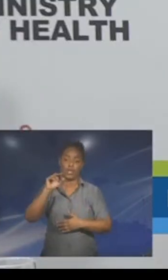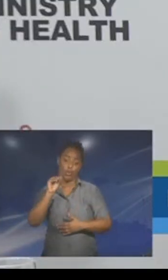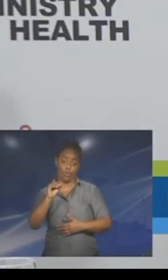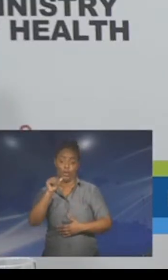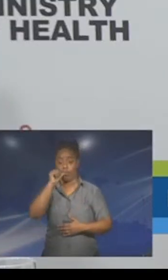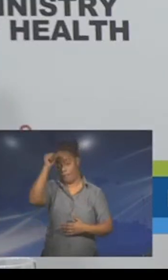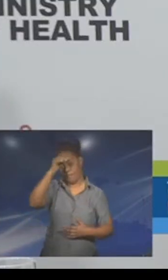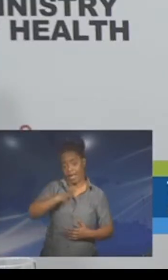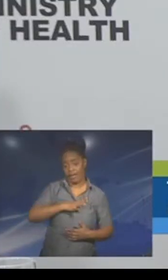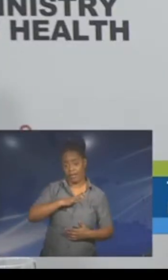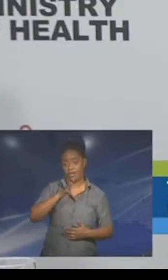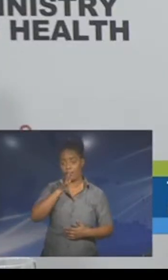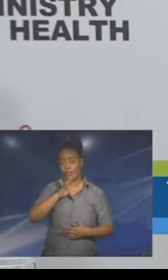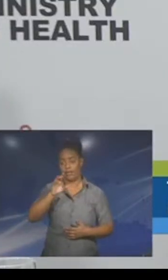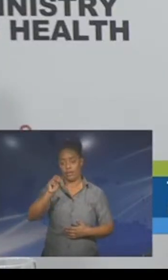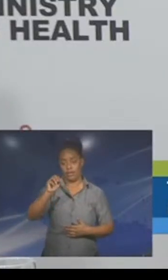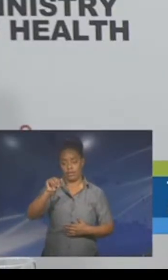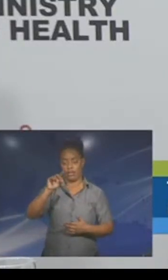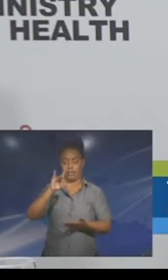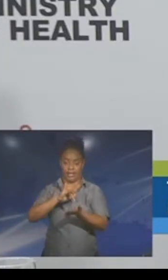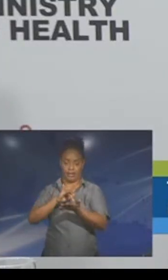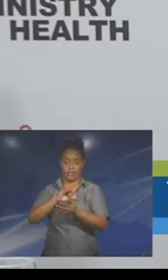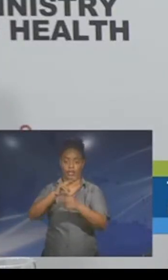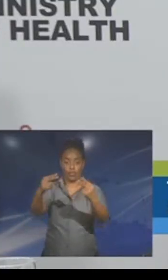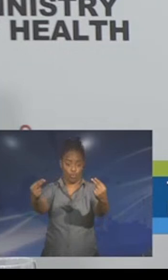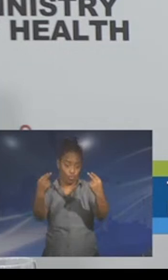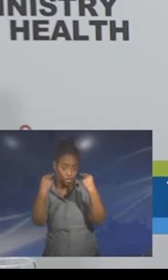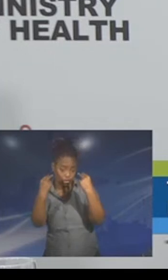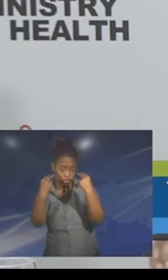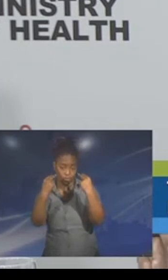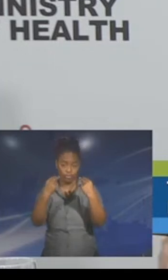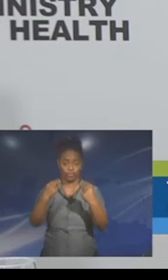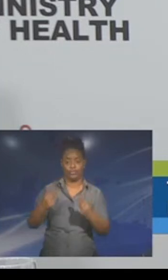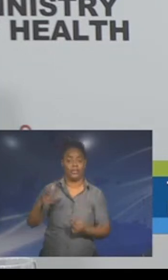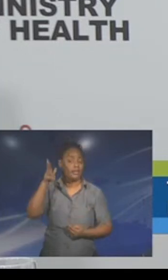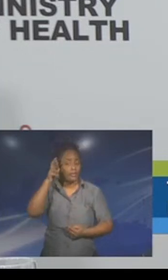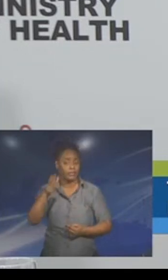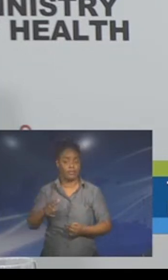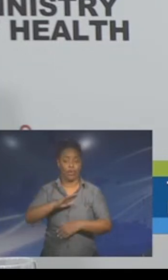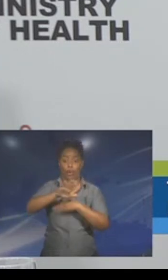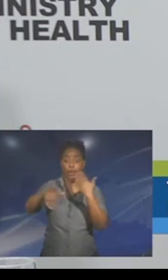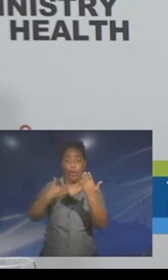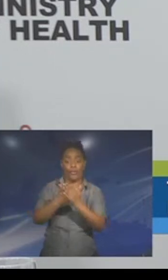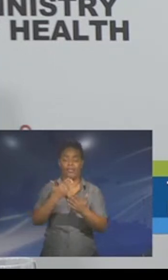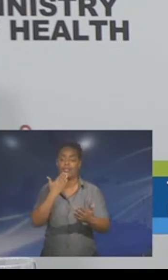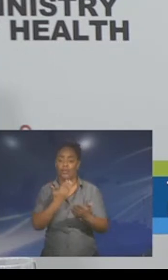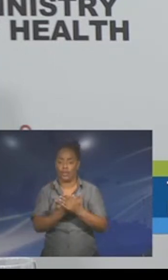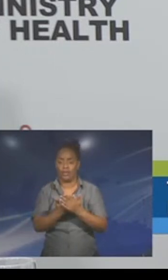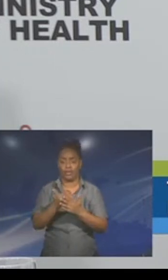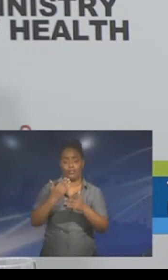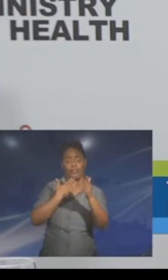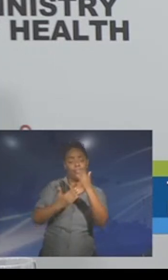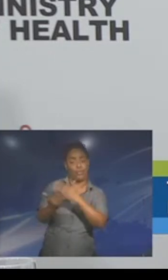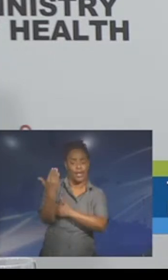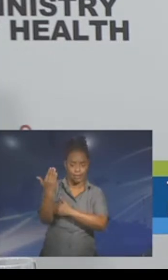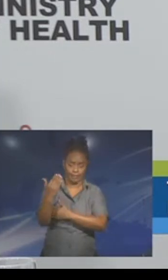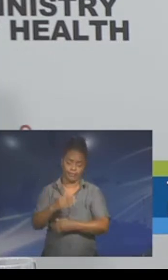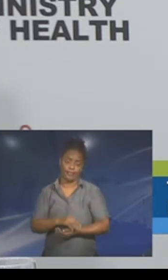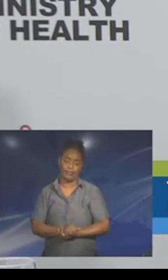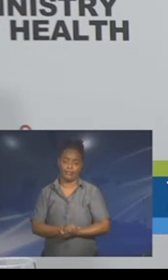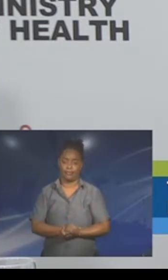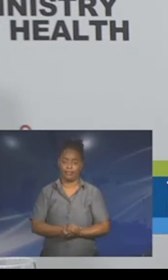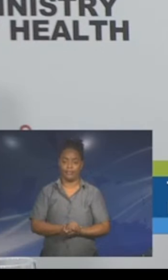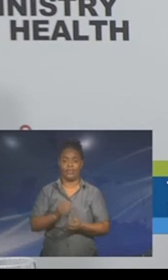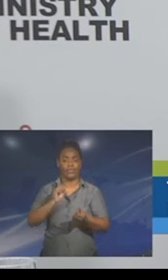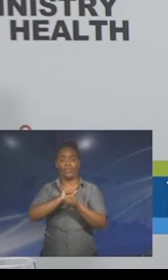media, and the listening and viewing public wherever you are. I hope you are well this morning. So there is not much change on